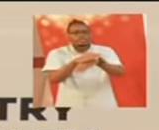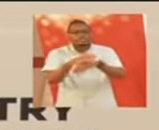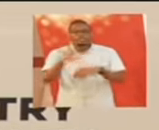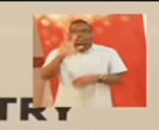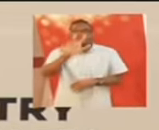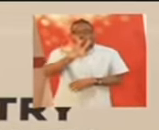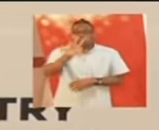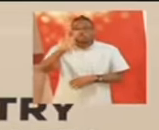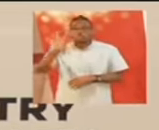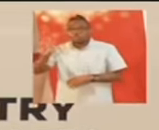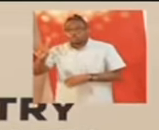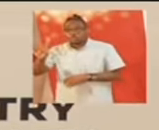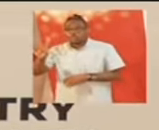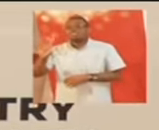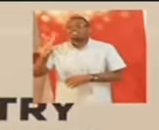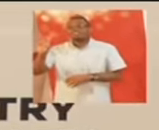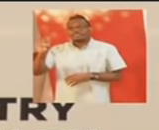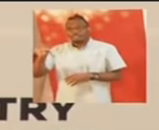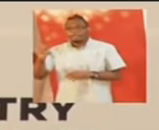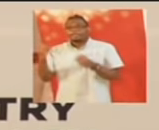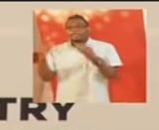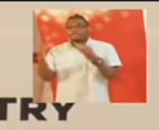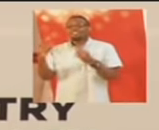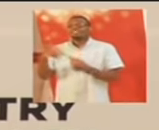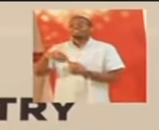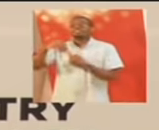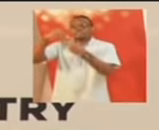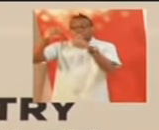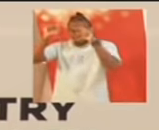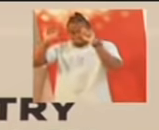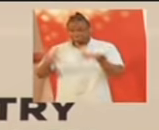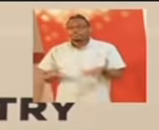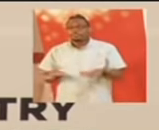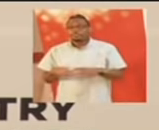32,770. The number of unique patient tests completed,